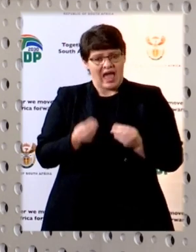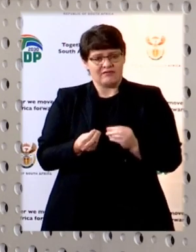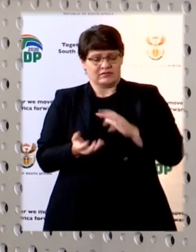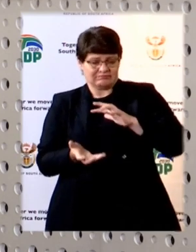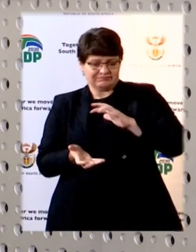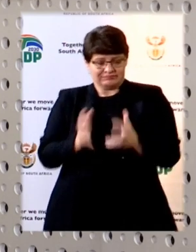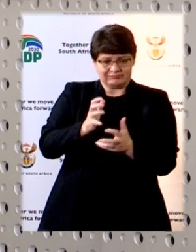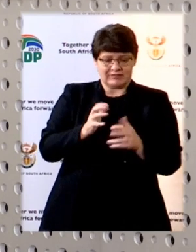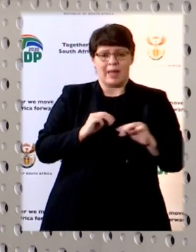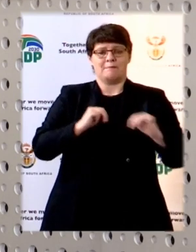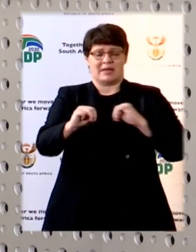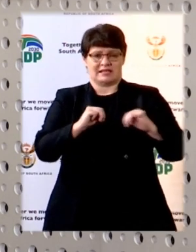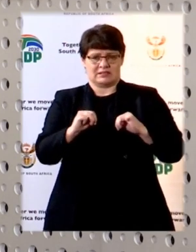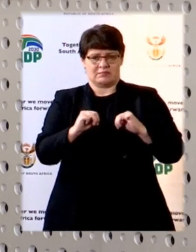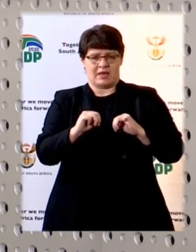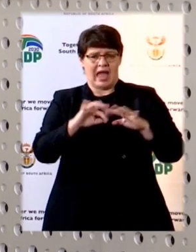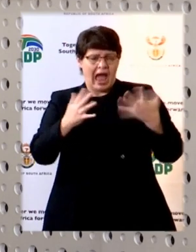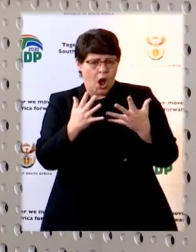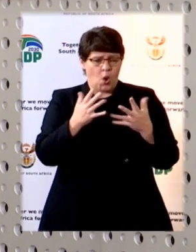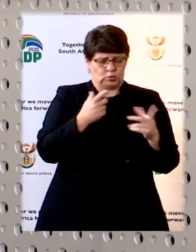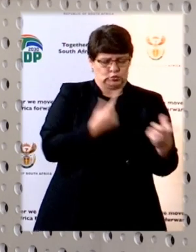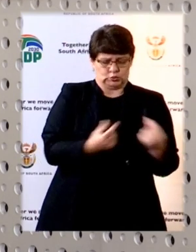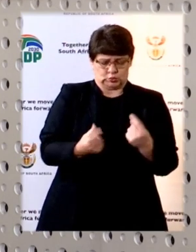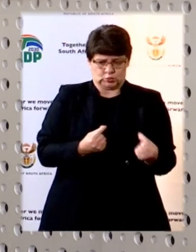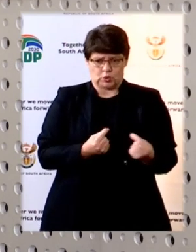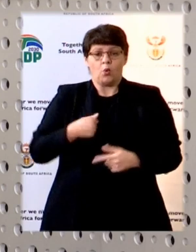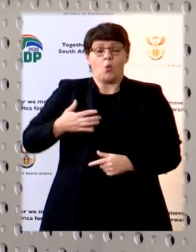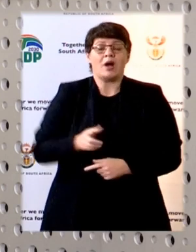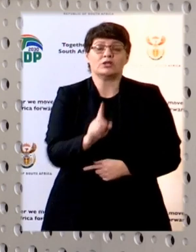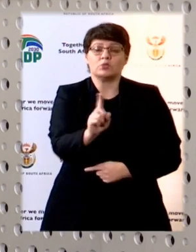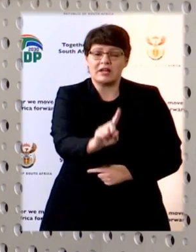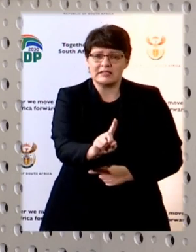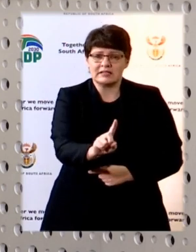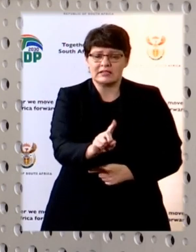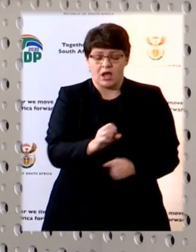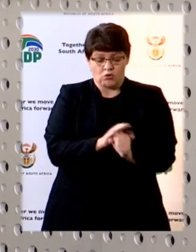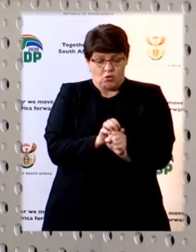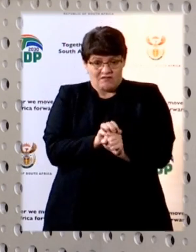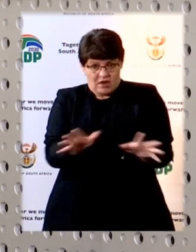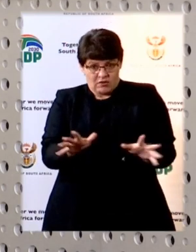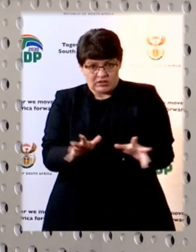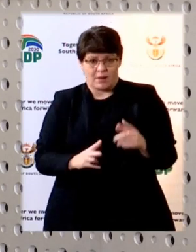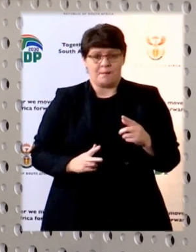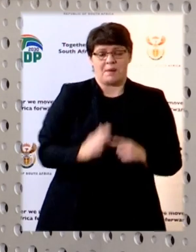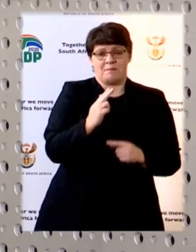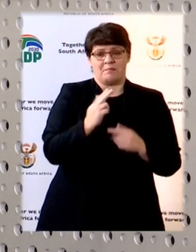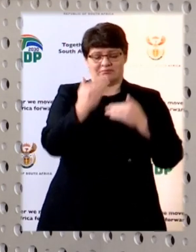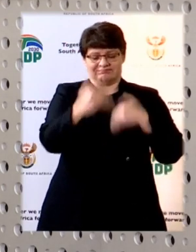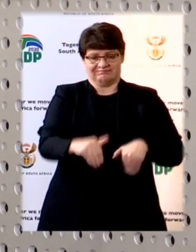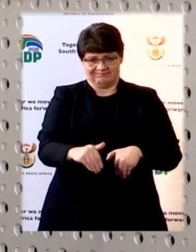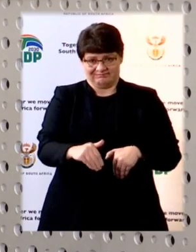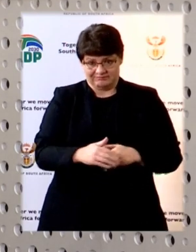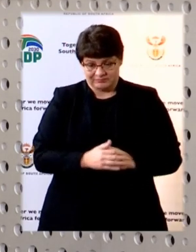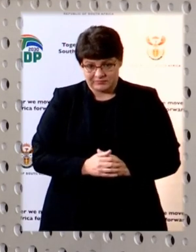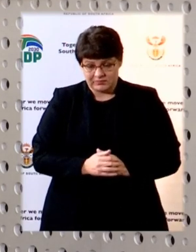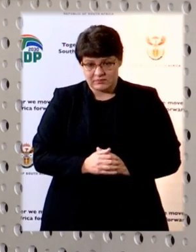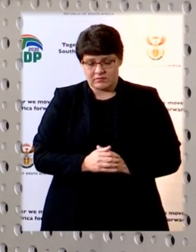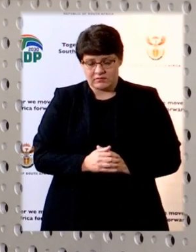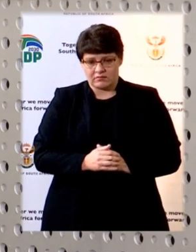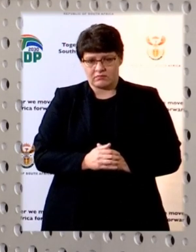management mechanism, focusing on preventing and reducing the outbreak of the virus. Government